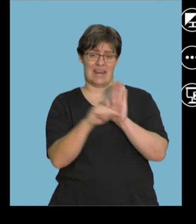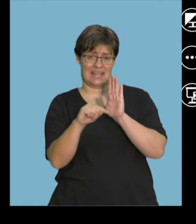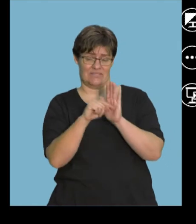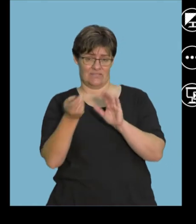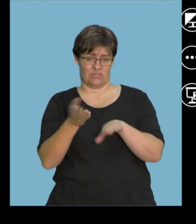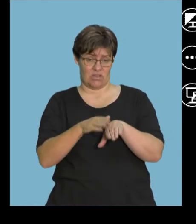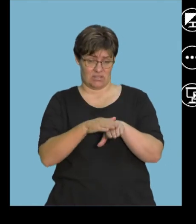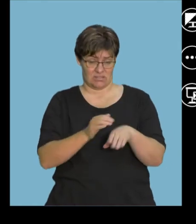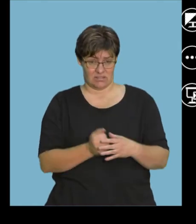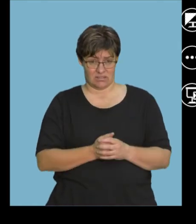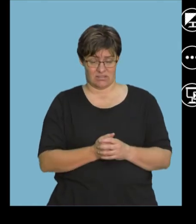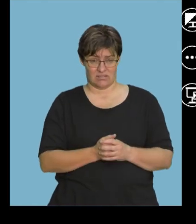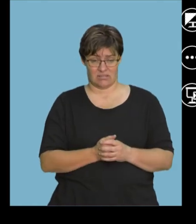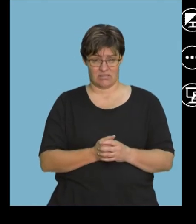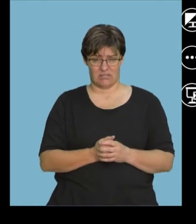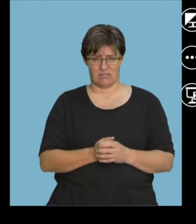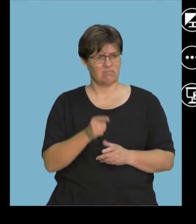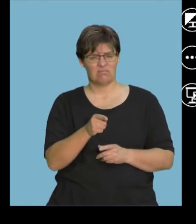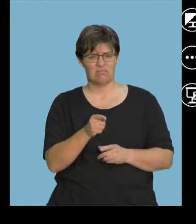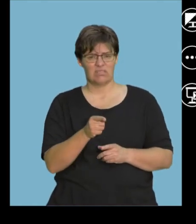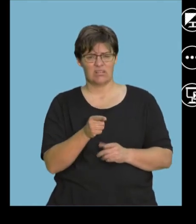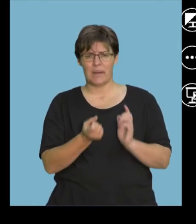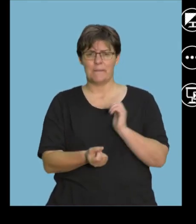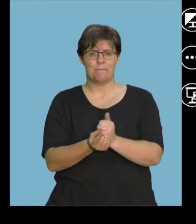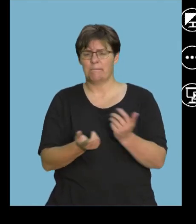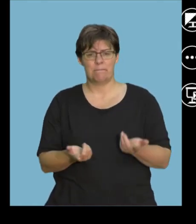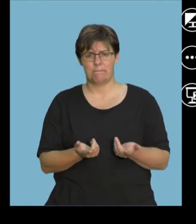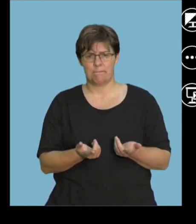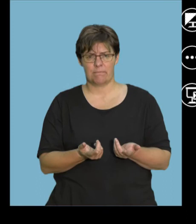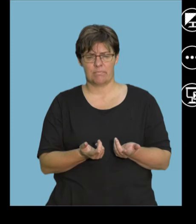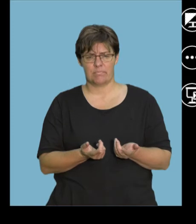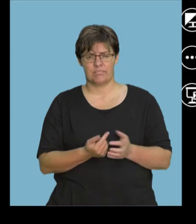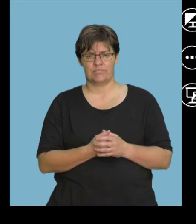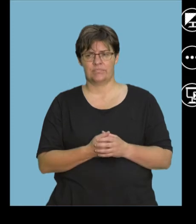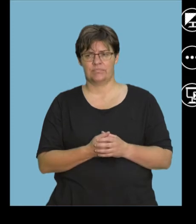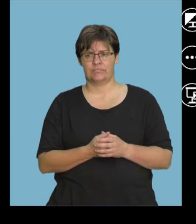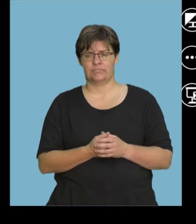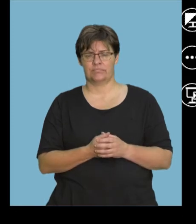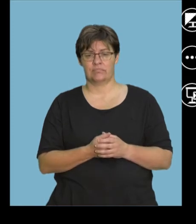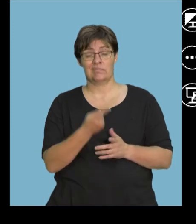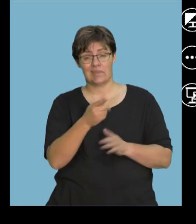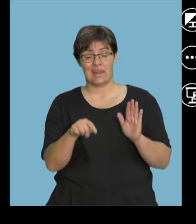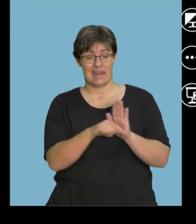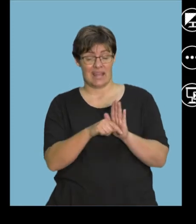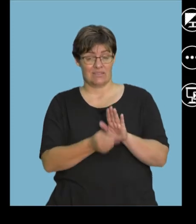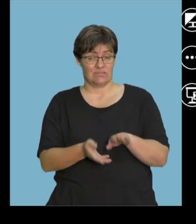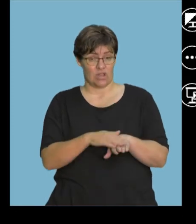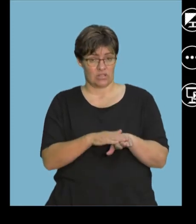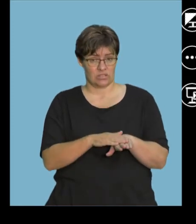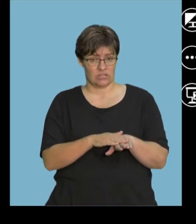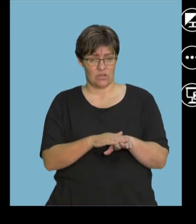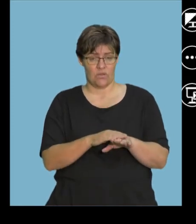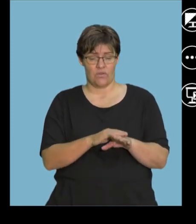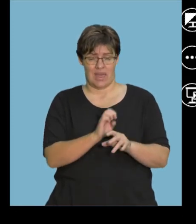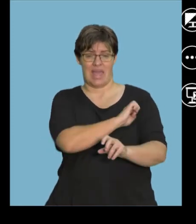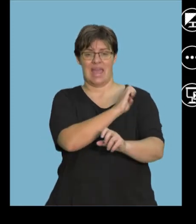our negative charges, right? And where do these electrons occur? These negative charges are